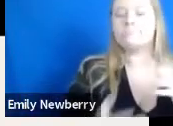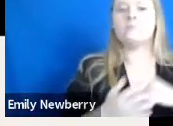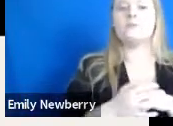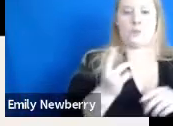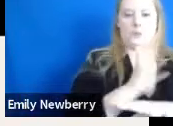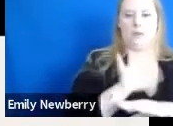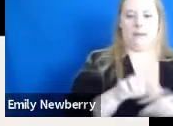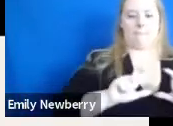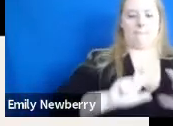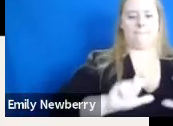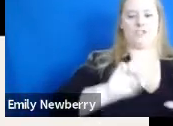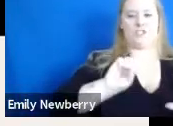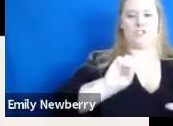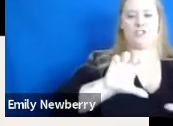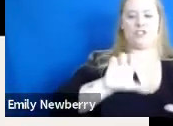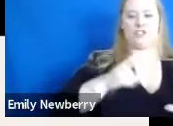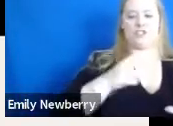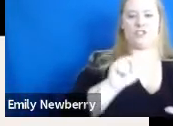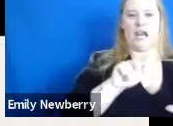as well in this meeting.